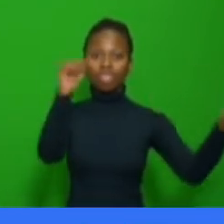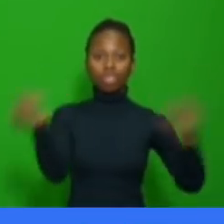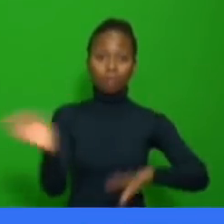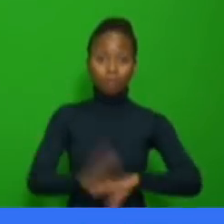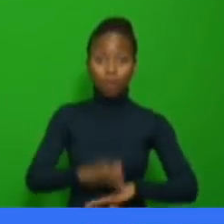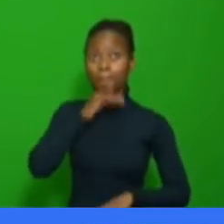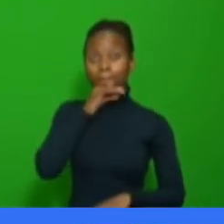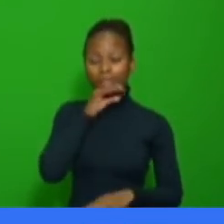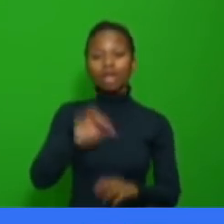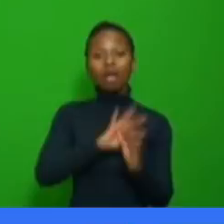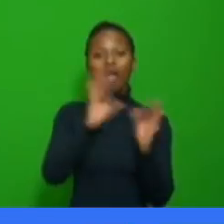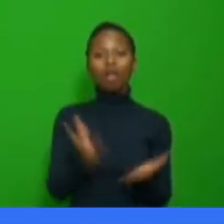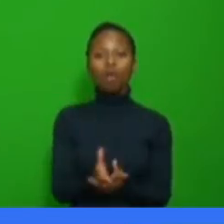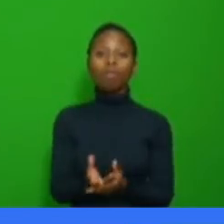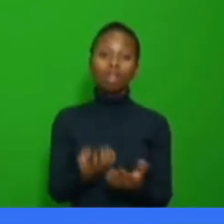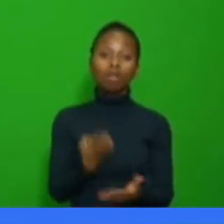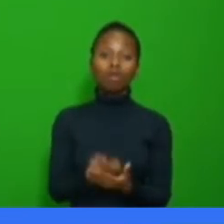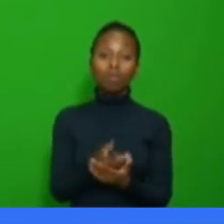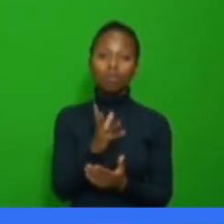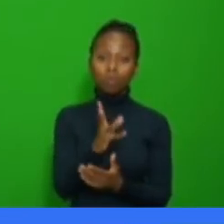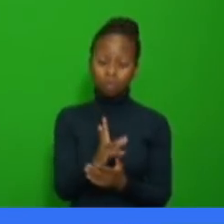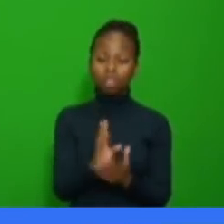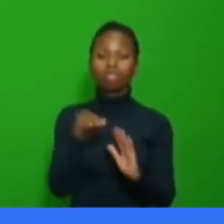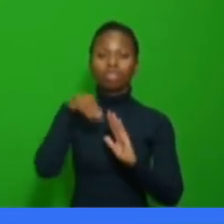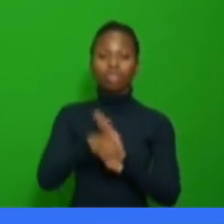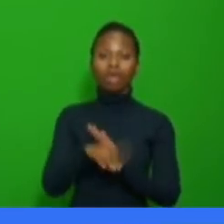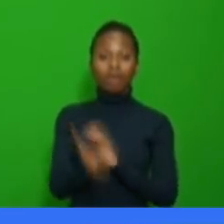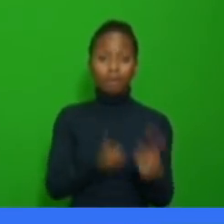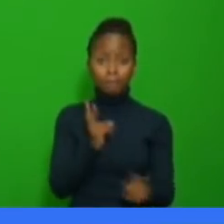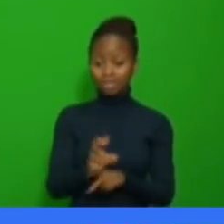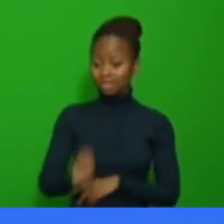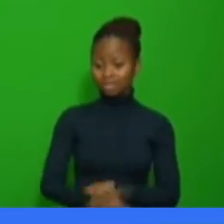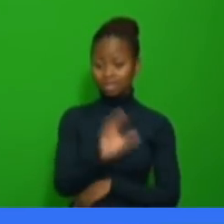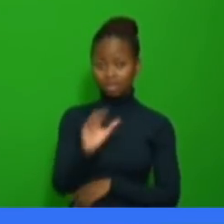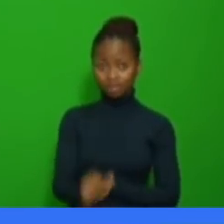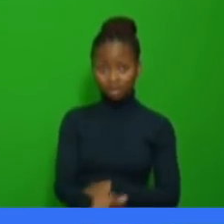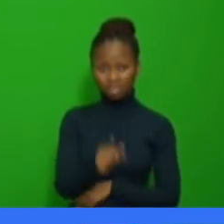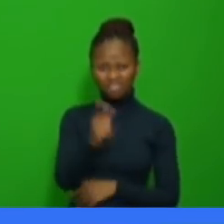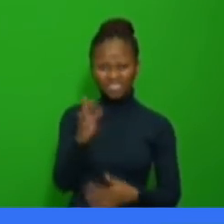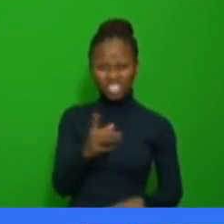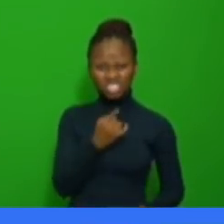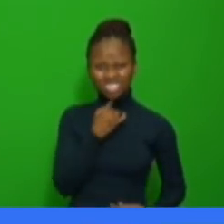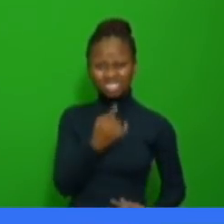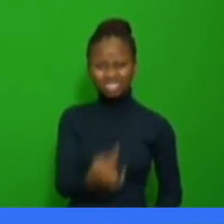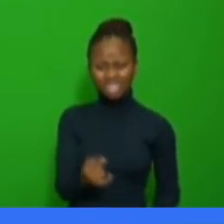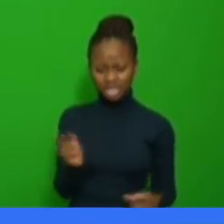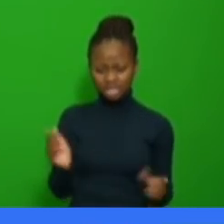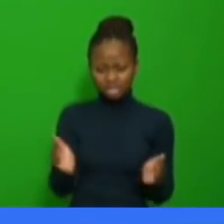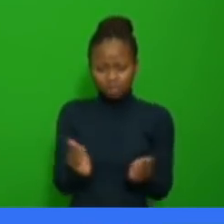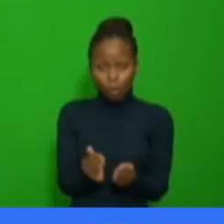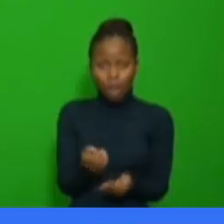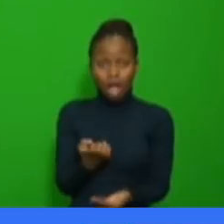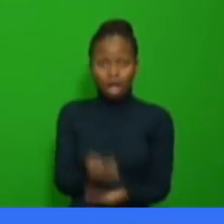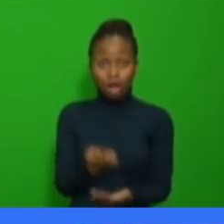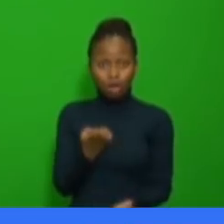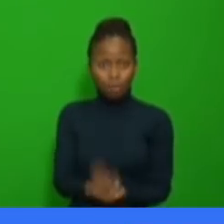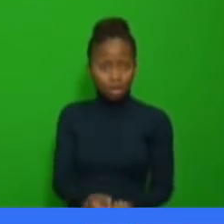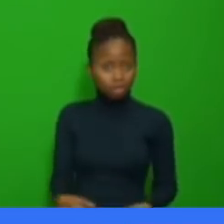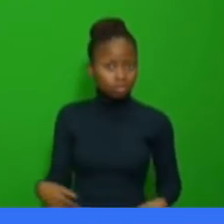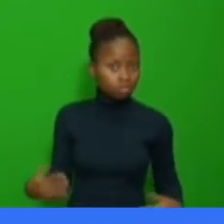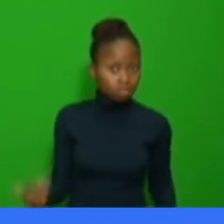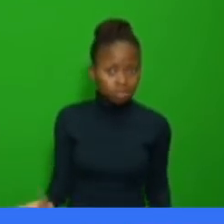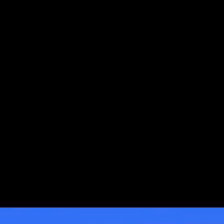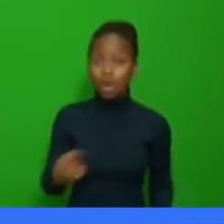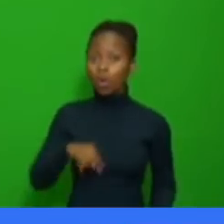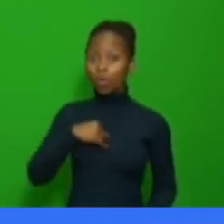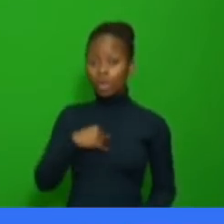South Africa, as a small, open economy, which grows that by